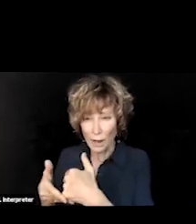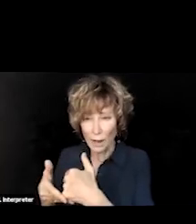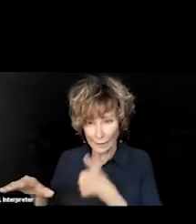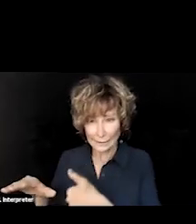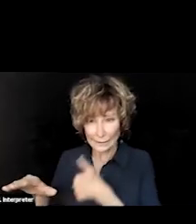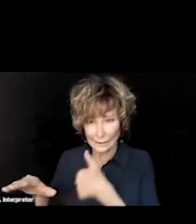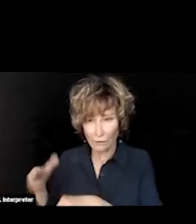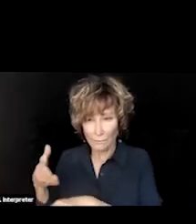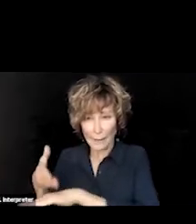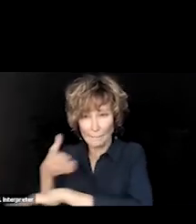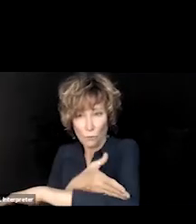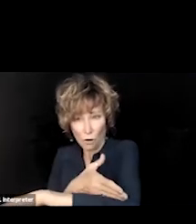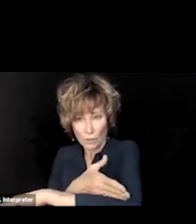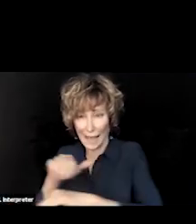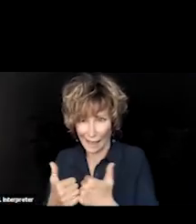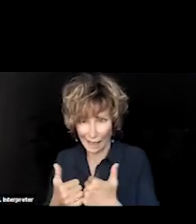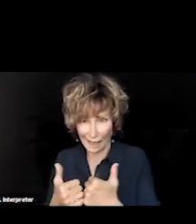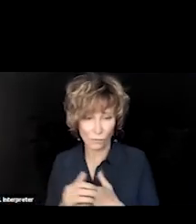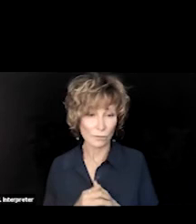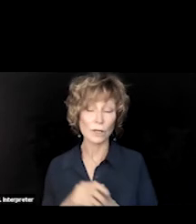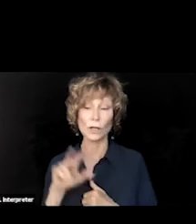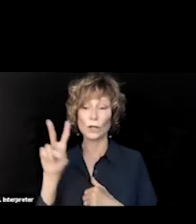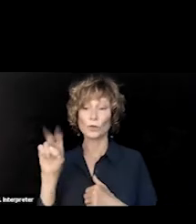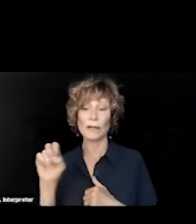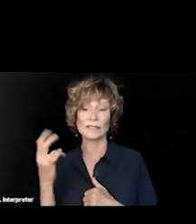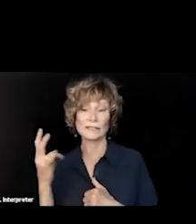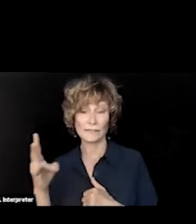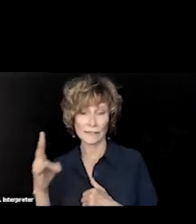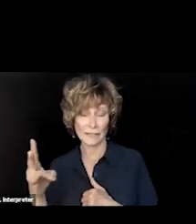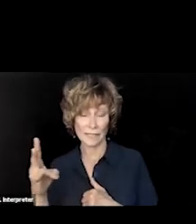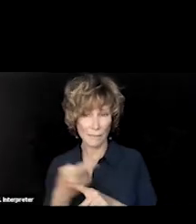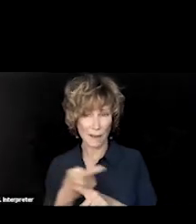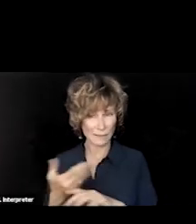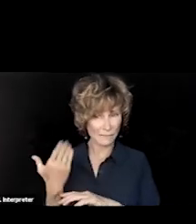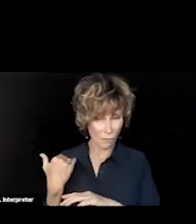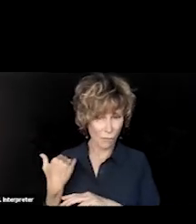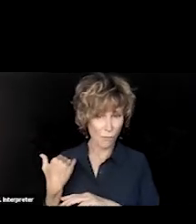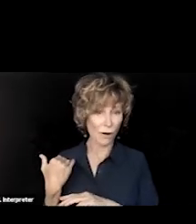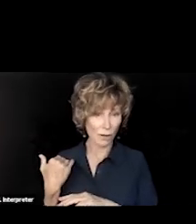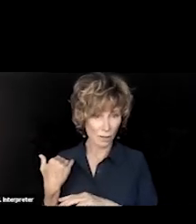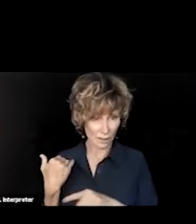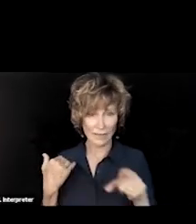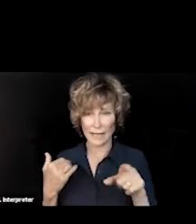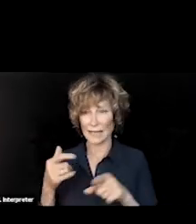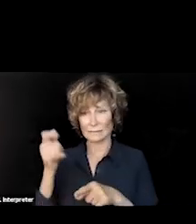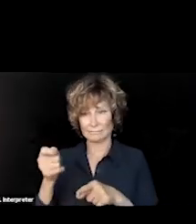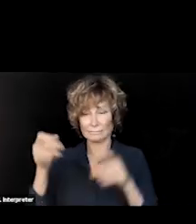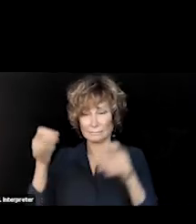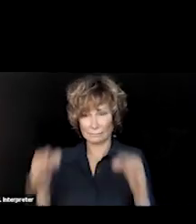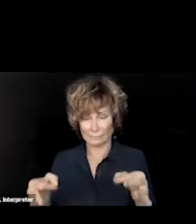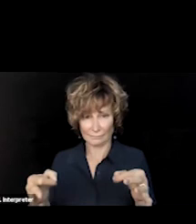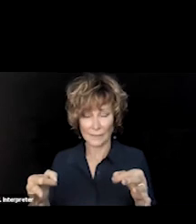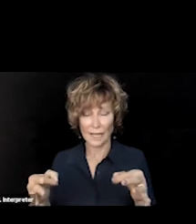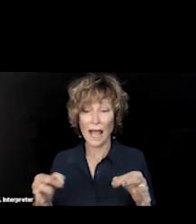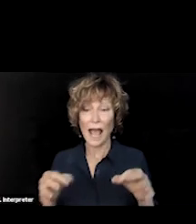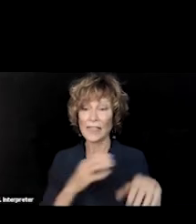that? In 2017, a few months before the Endrew F Supreme Court decision, the Council for Exceptional